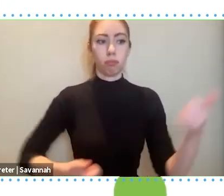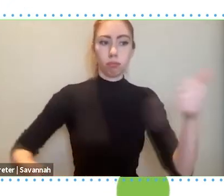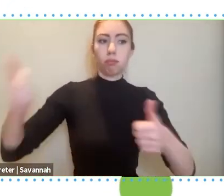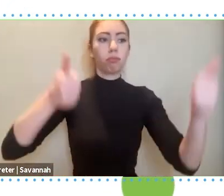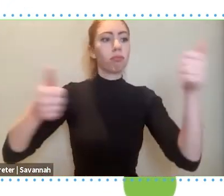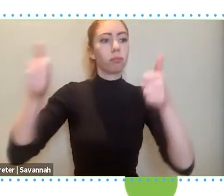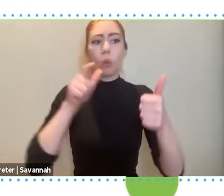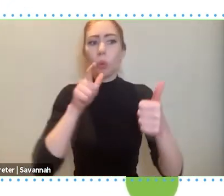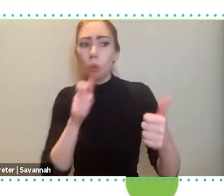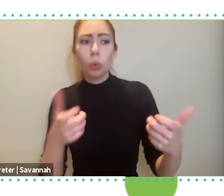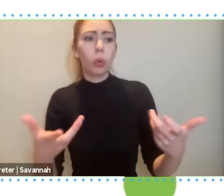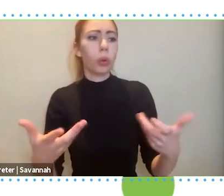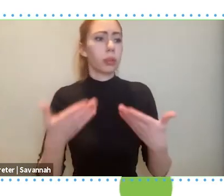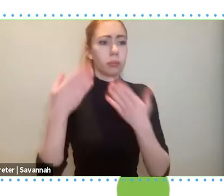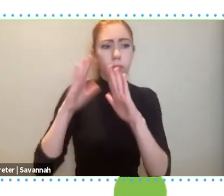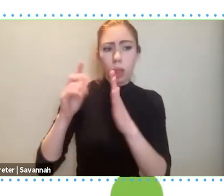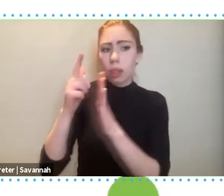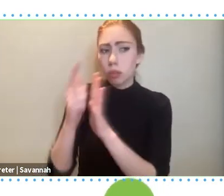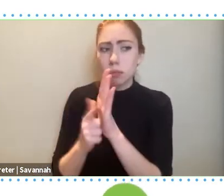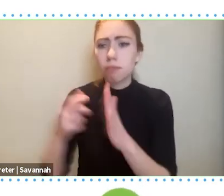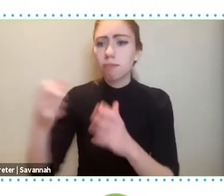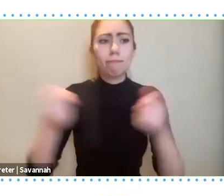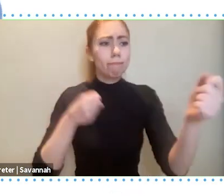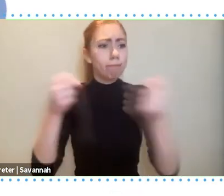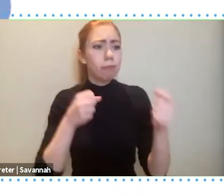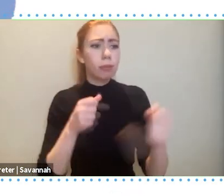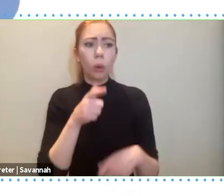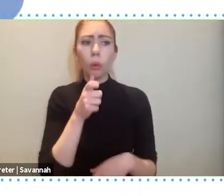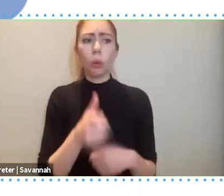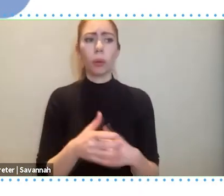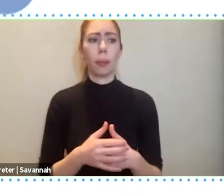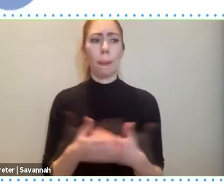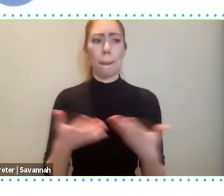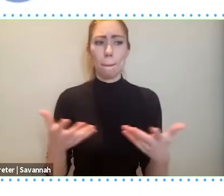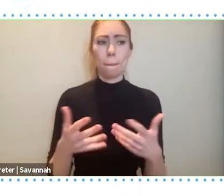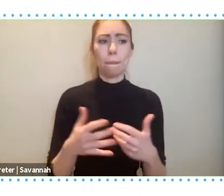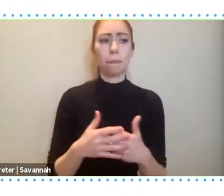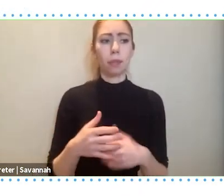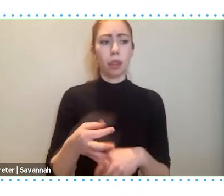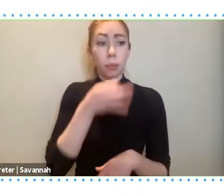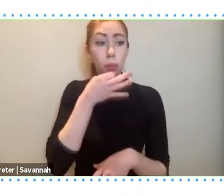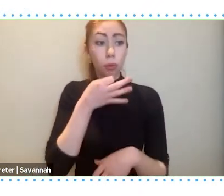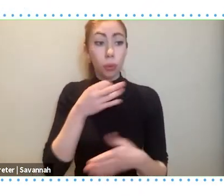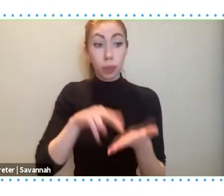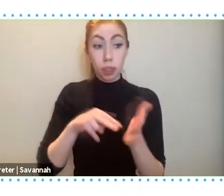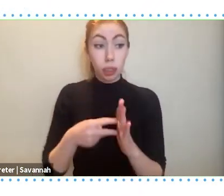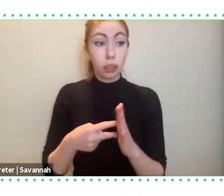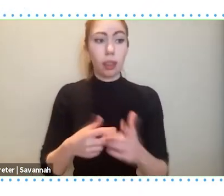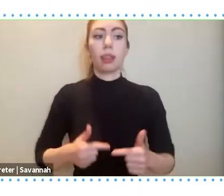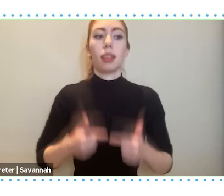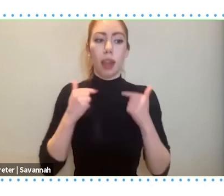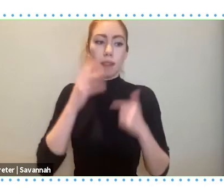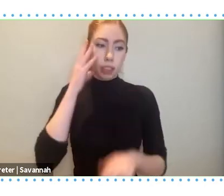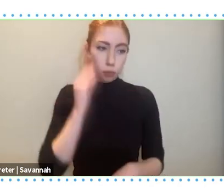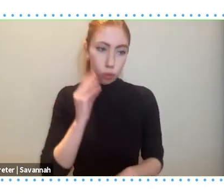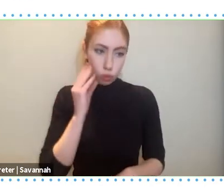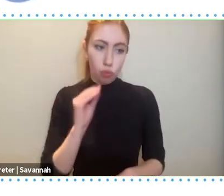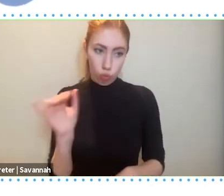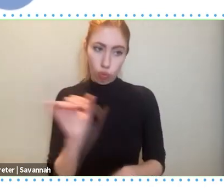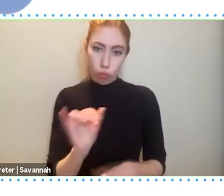about lived experience as a form of expertise, right? Experiences of marginalization and experiences